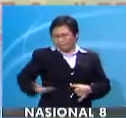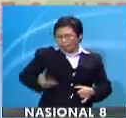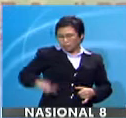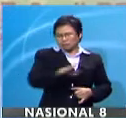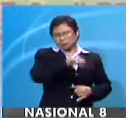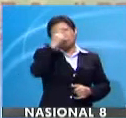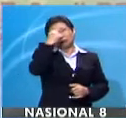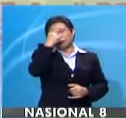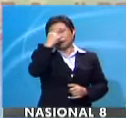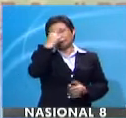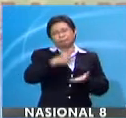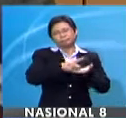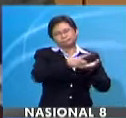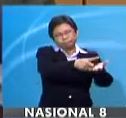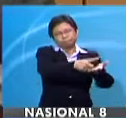India.